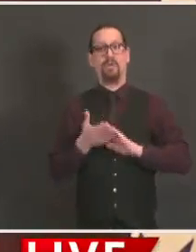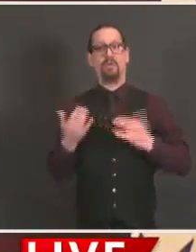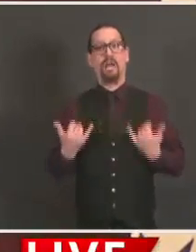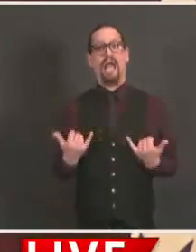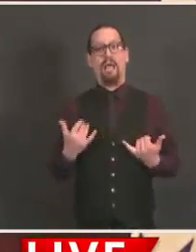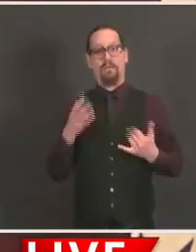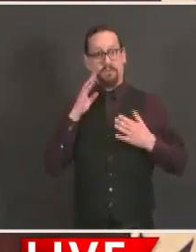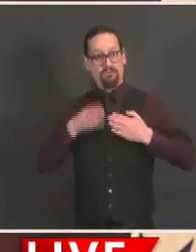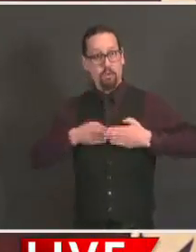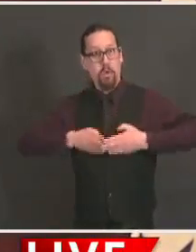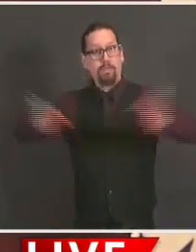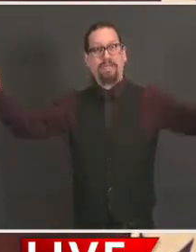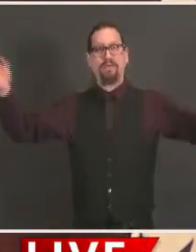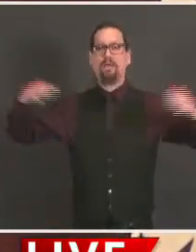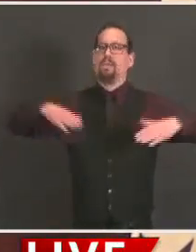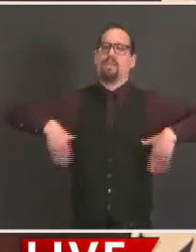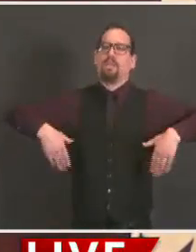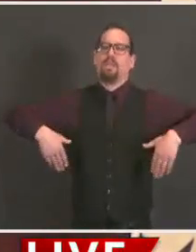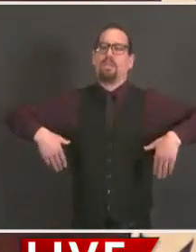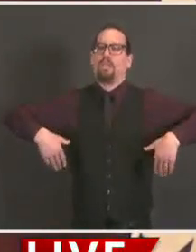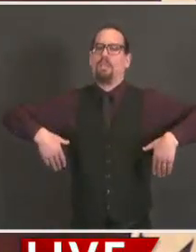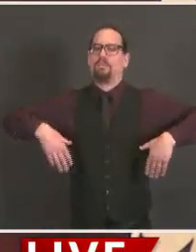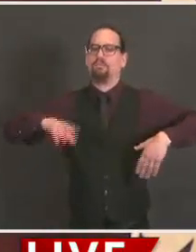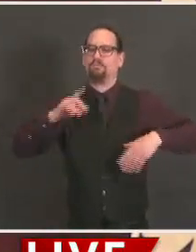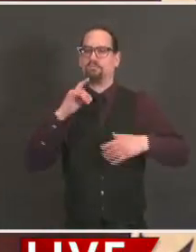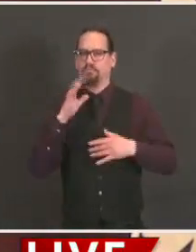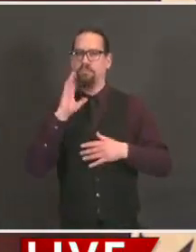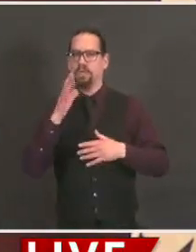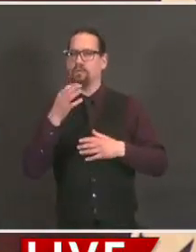definitely are ready to expand beyond that.